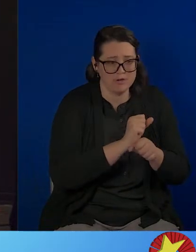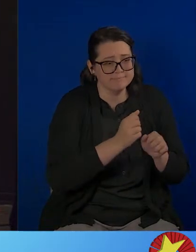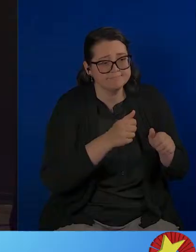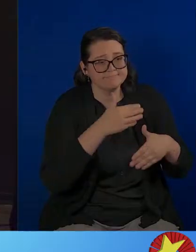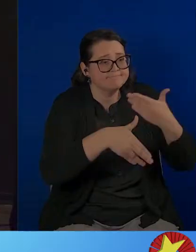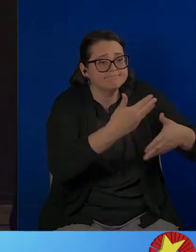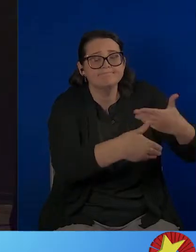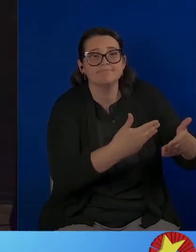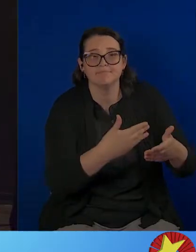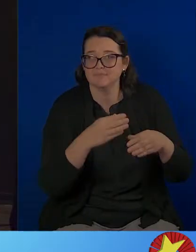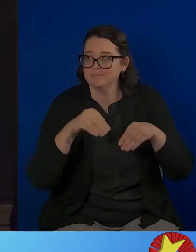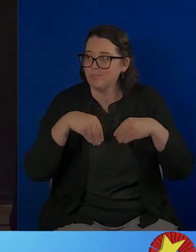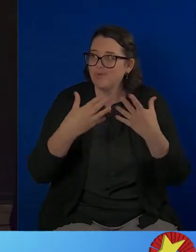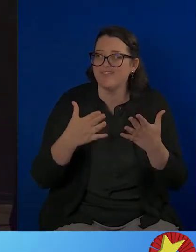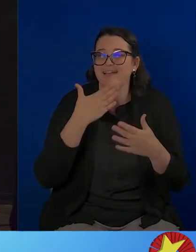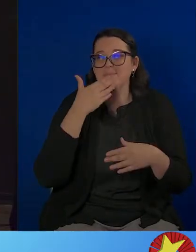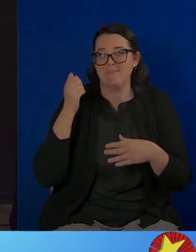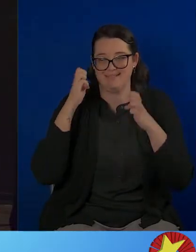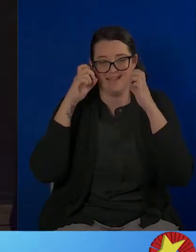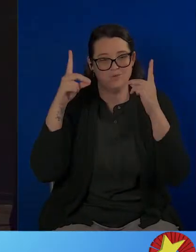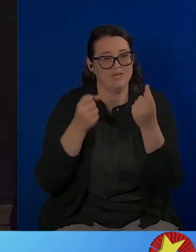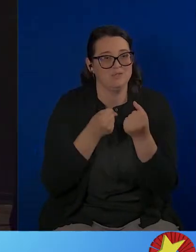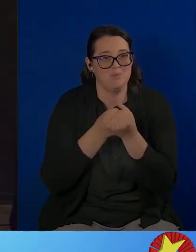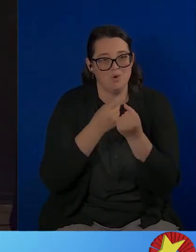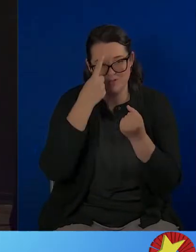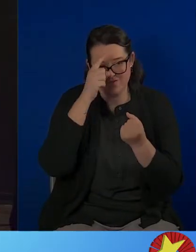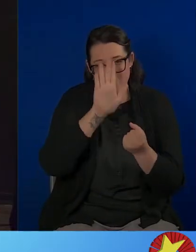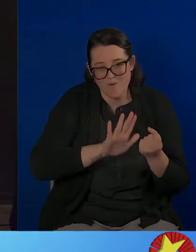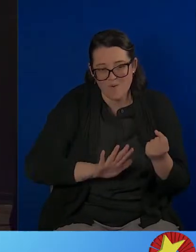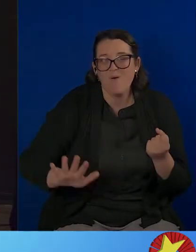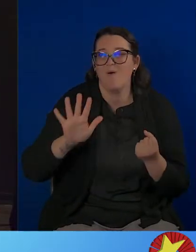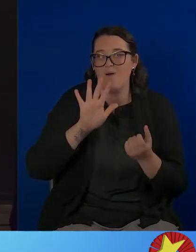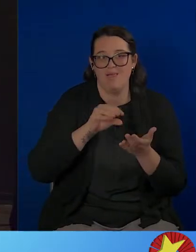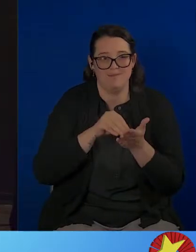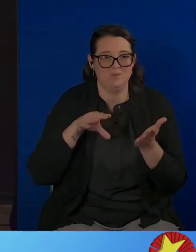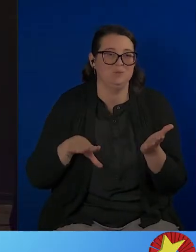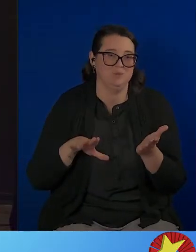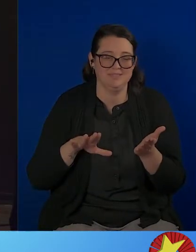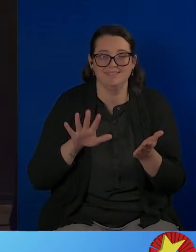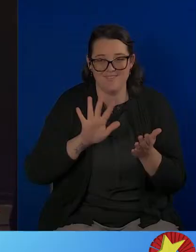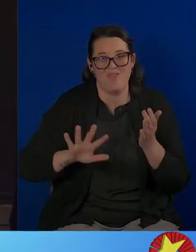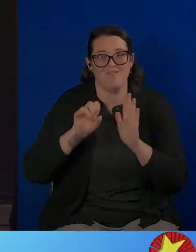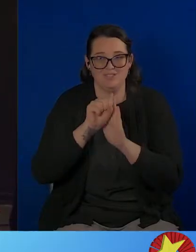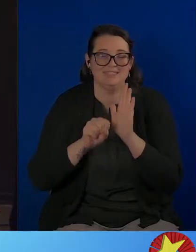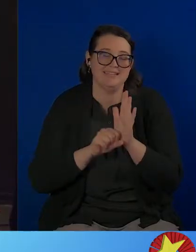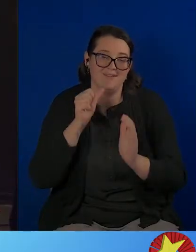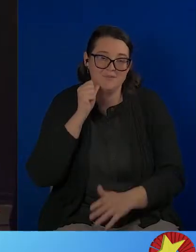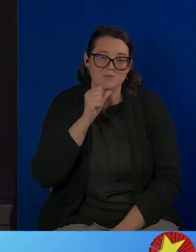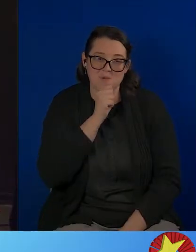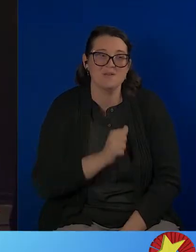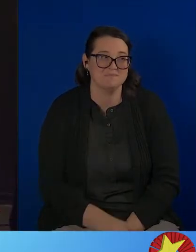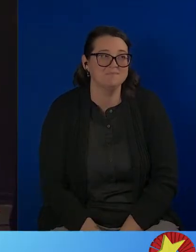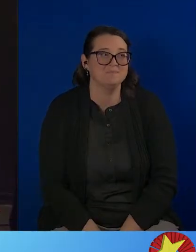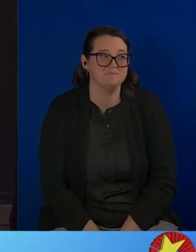best educational supports that we can to all of our students that we serve in the state of Arizona.